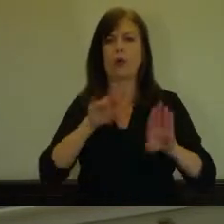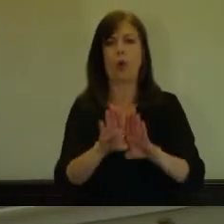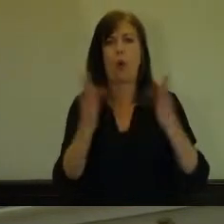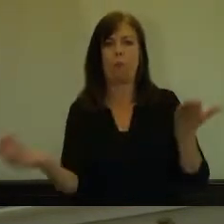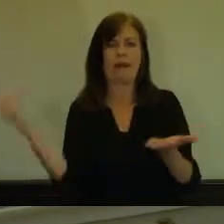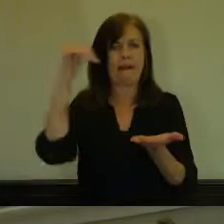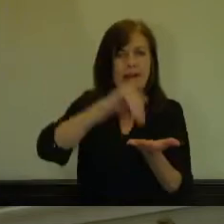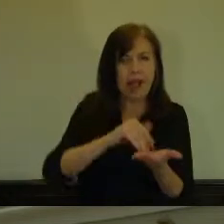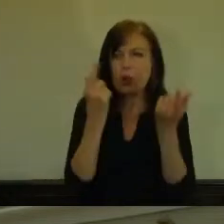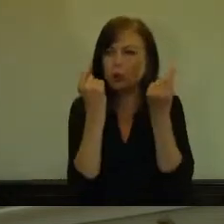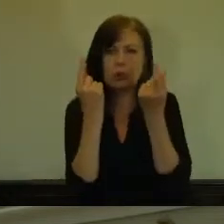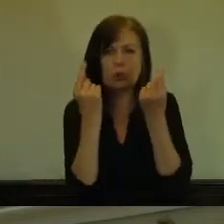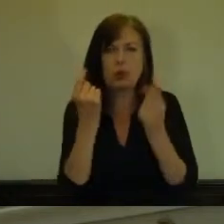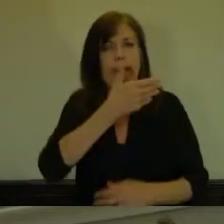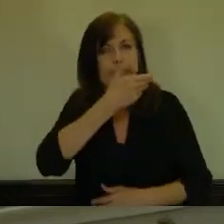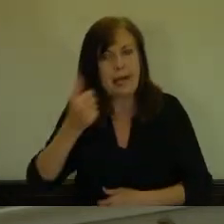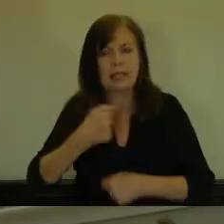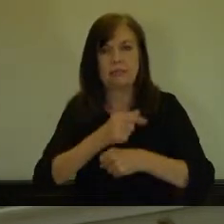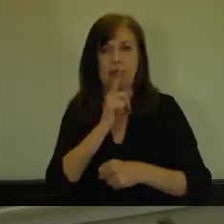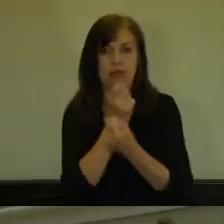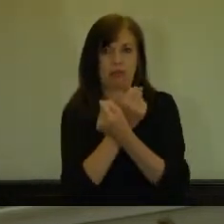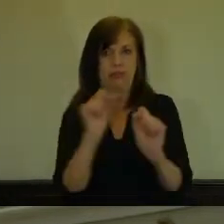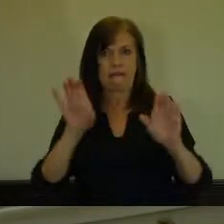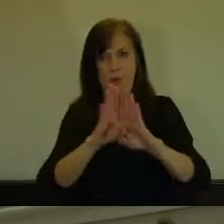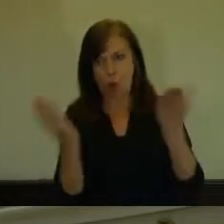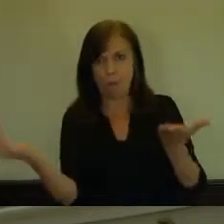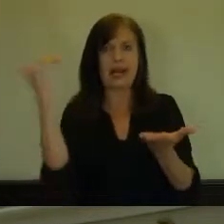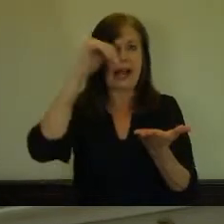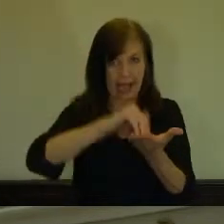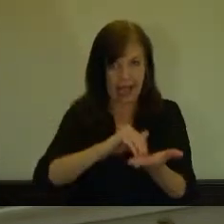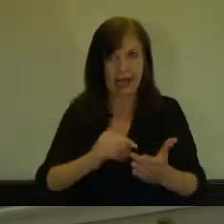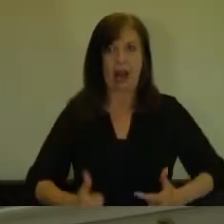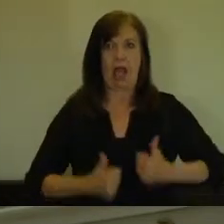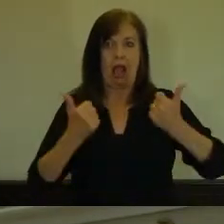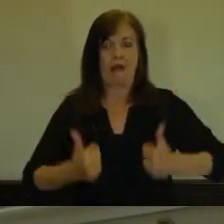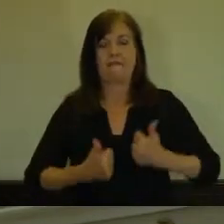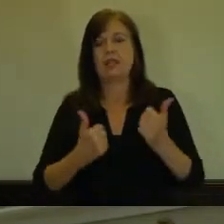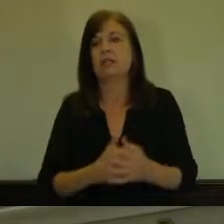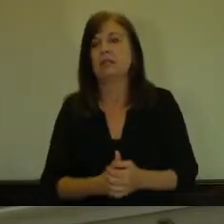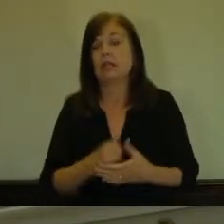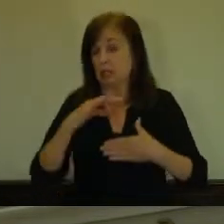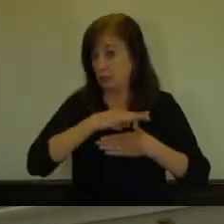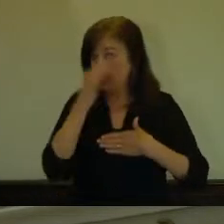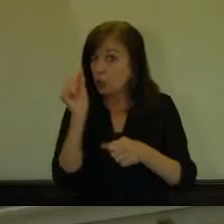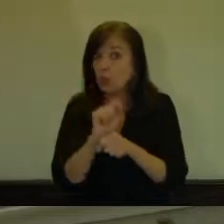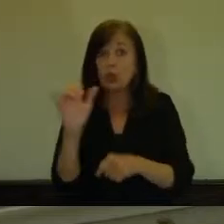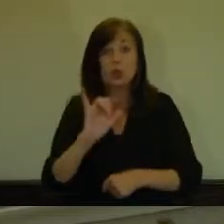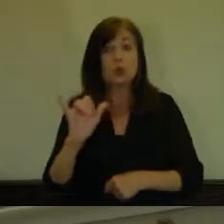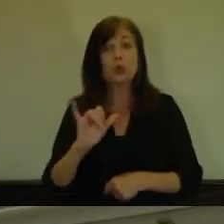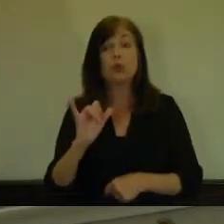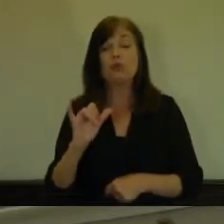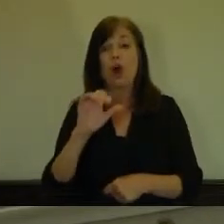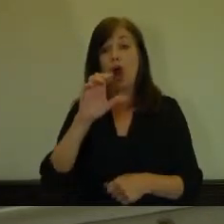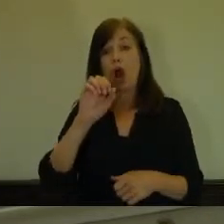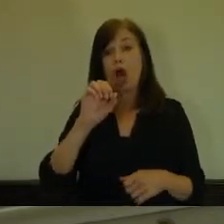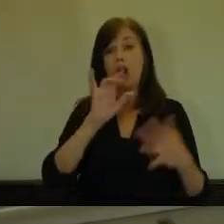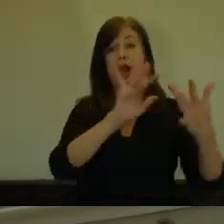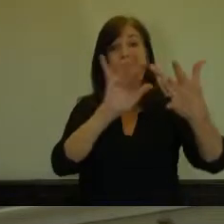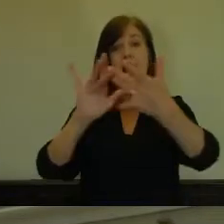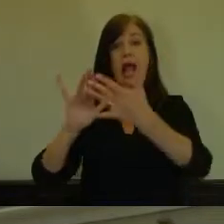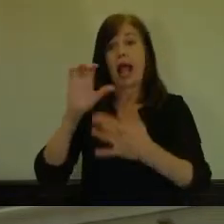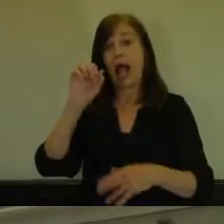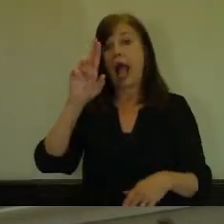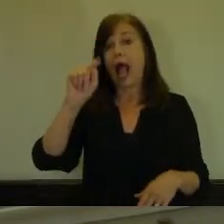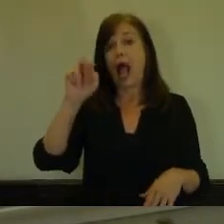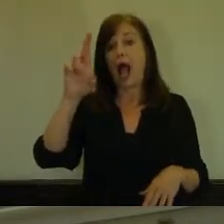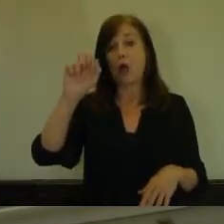in person when we gather again. The Spirit has been at work in our outreach ministries and Grace of God, who serves